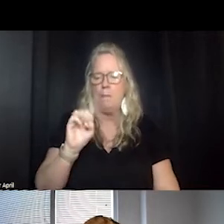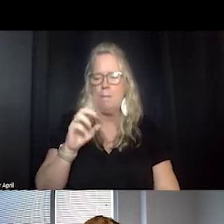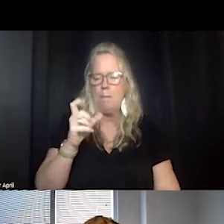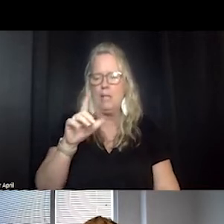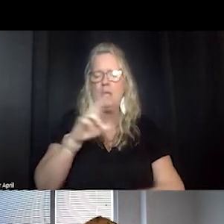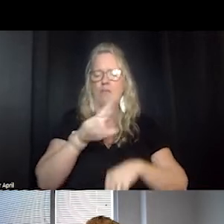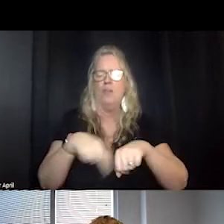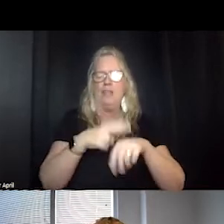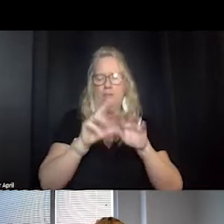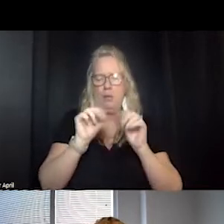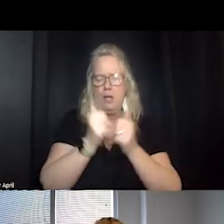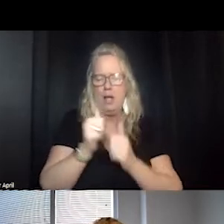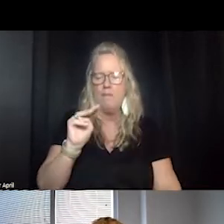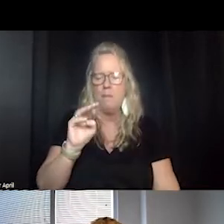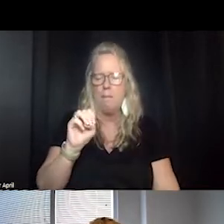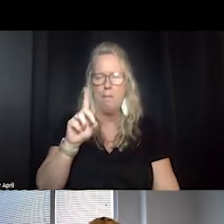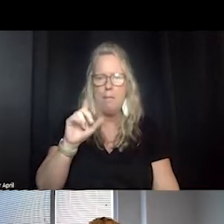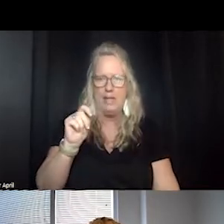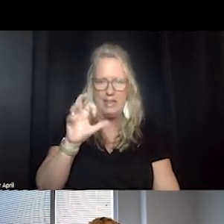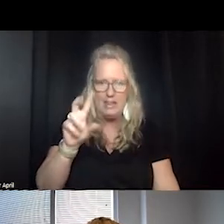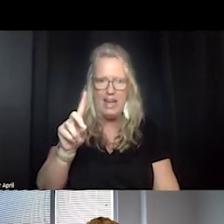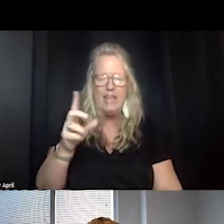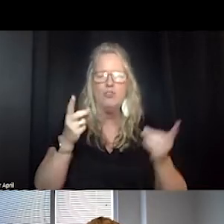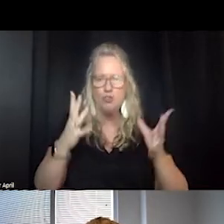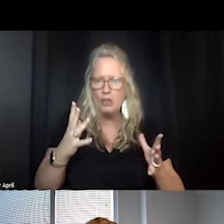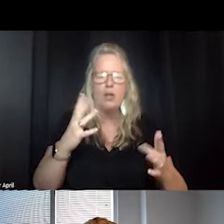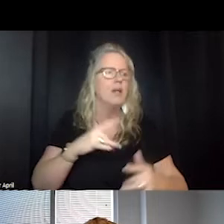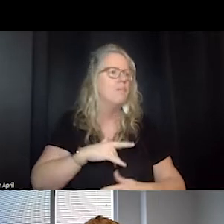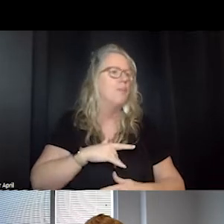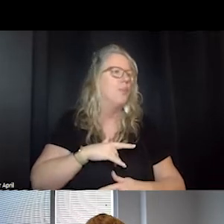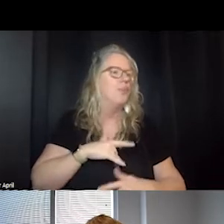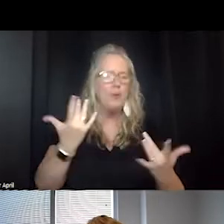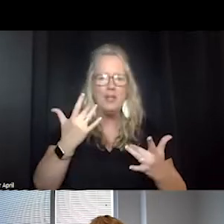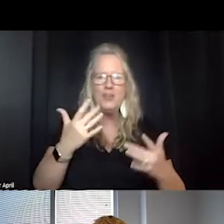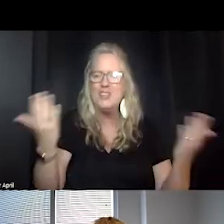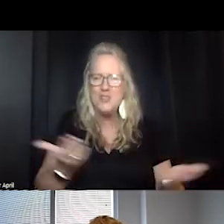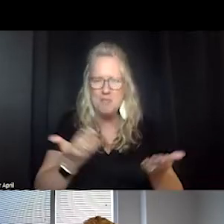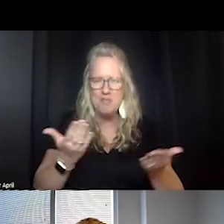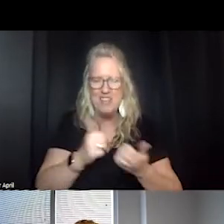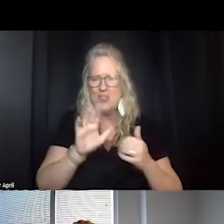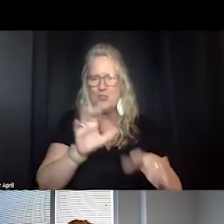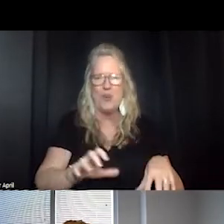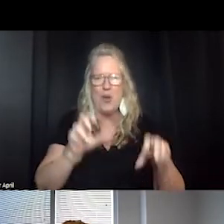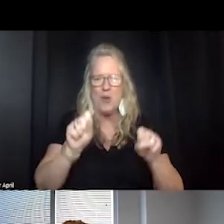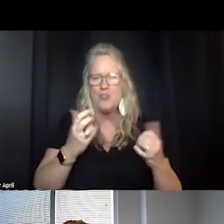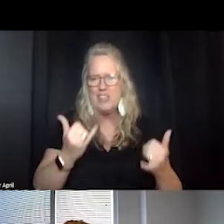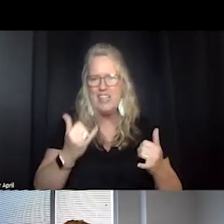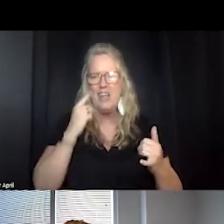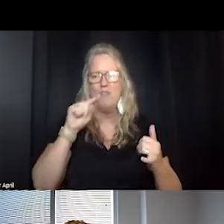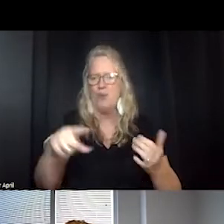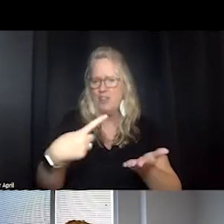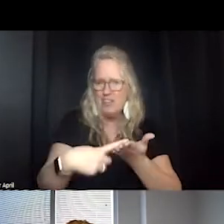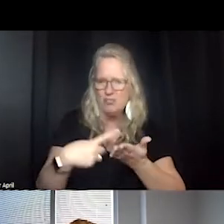National Association of Medicaid Directors, and thrilled to be here as your host today for the